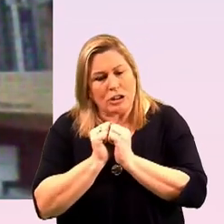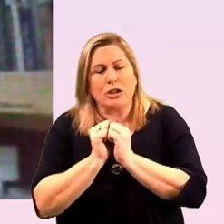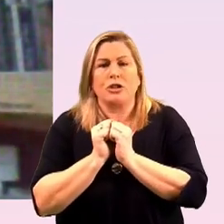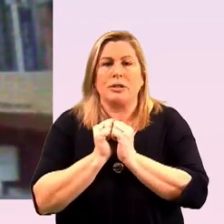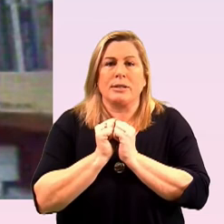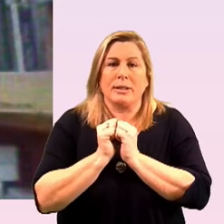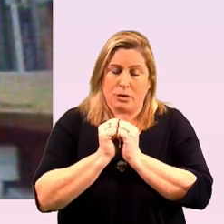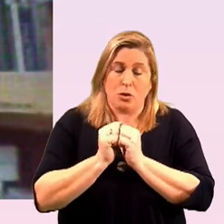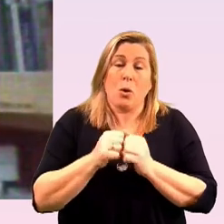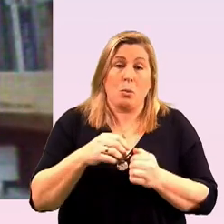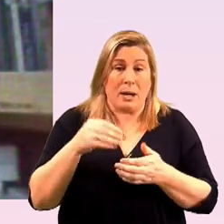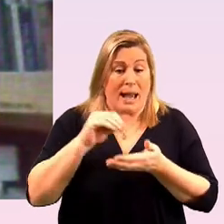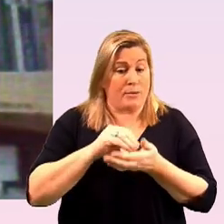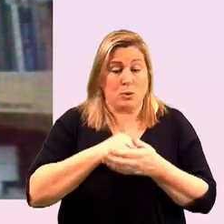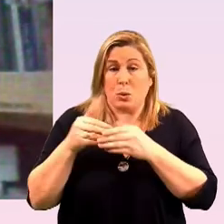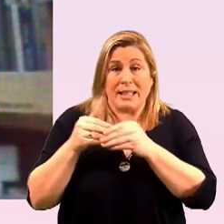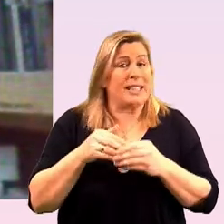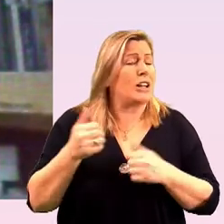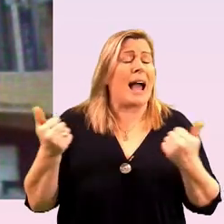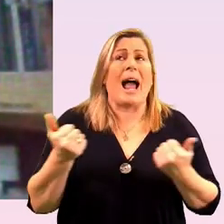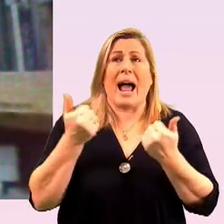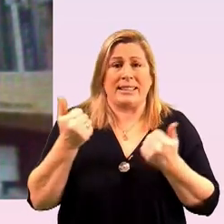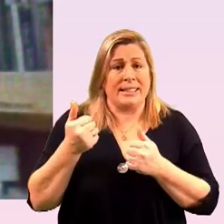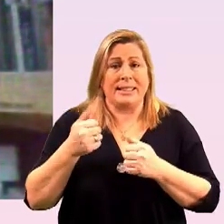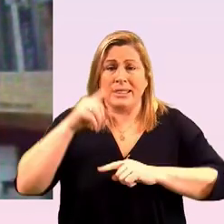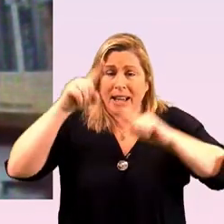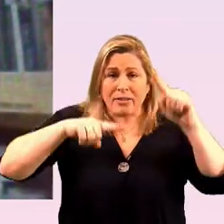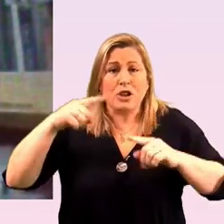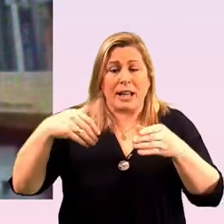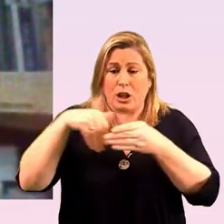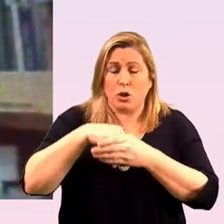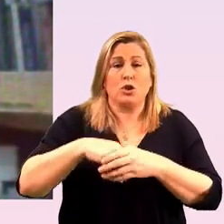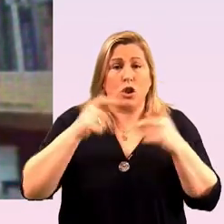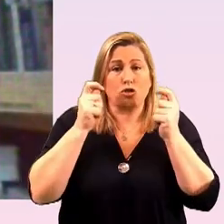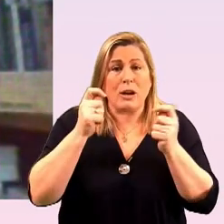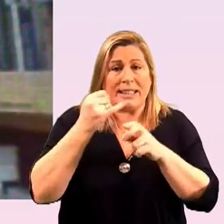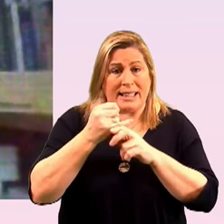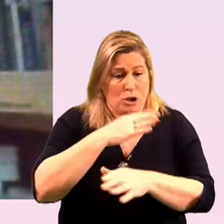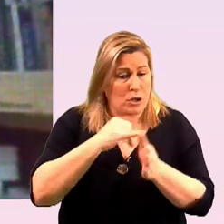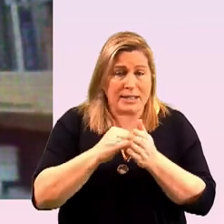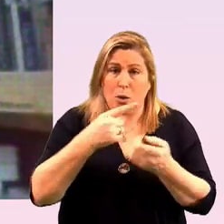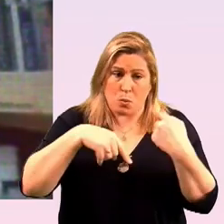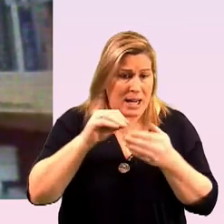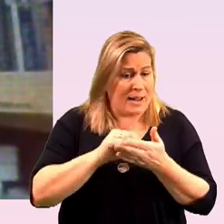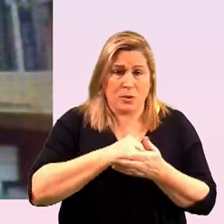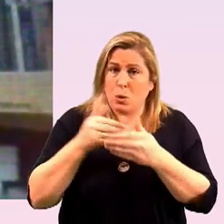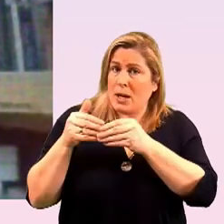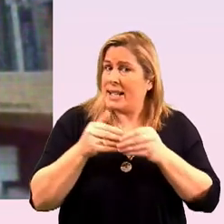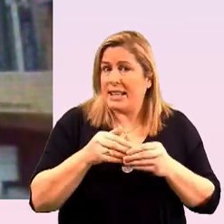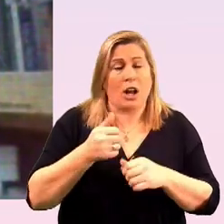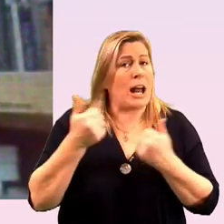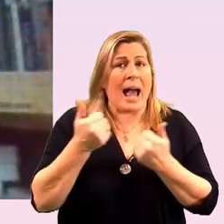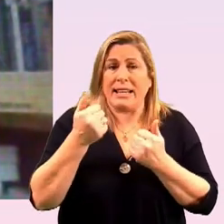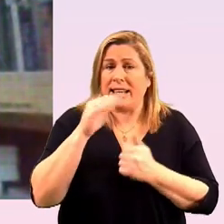we therefore have to lead on any diversity and inclusion training throughout the organisation. We have to be the ones that leads on any LGBT